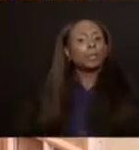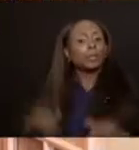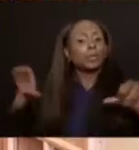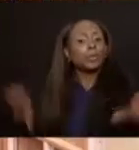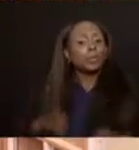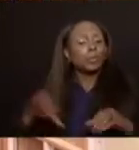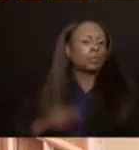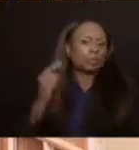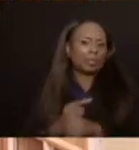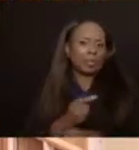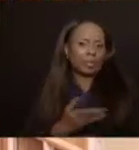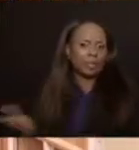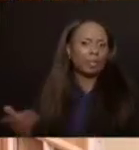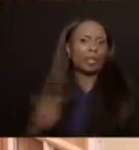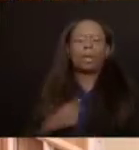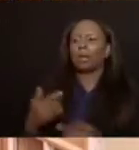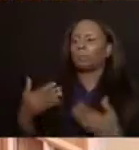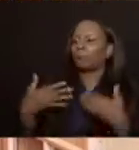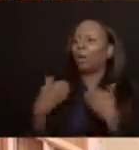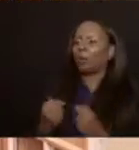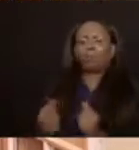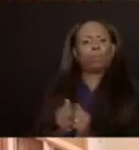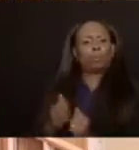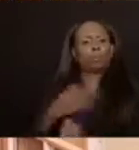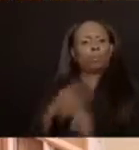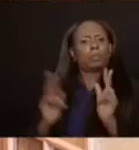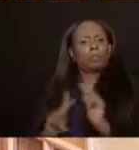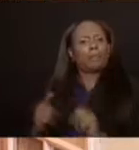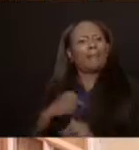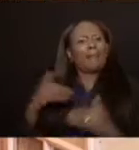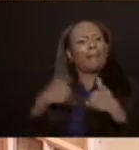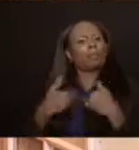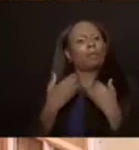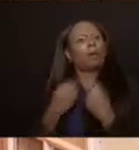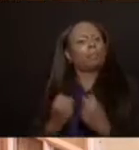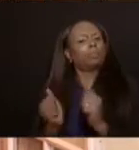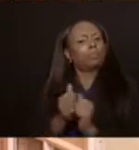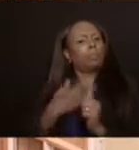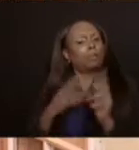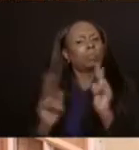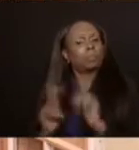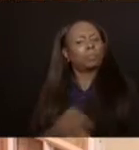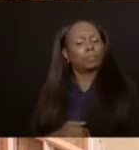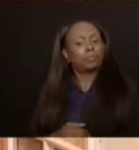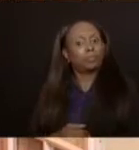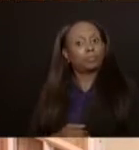have confidence in our people, and they have already proven us right by having